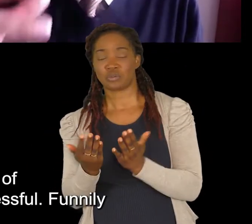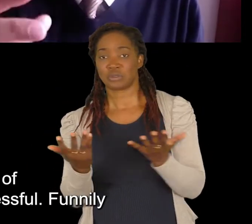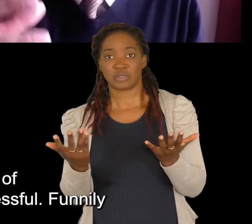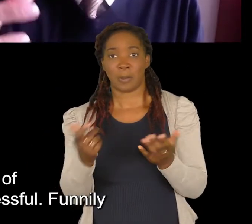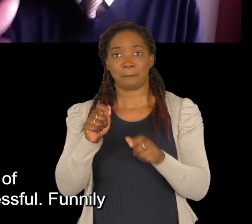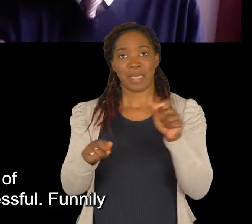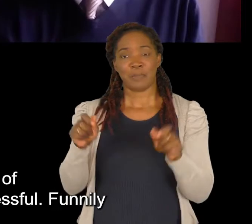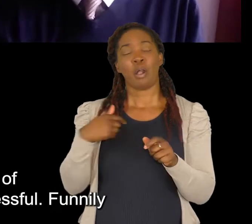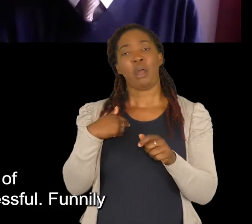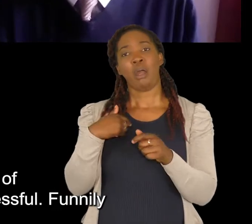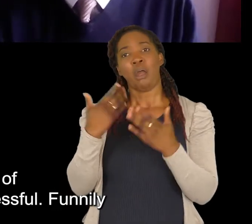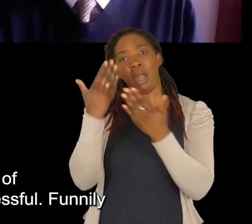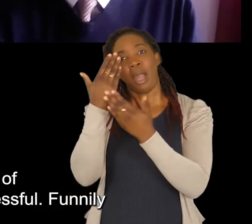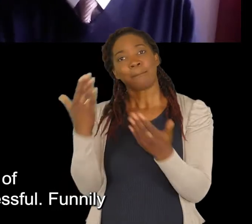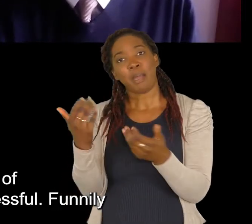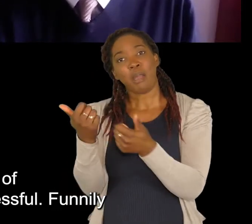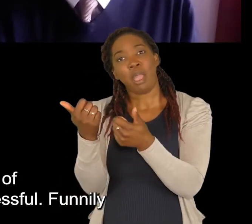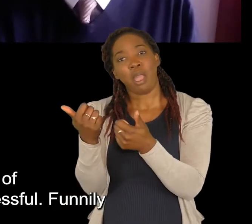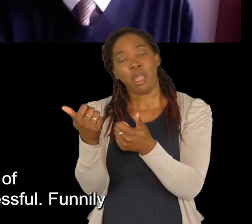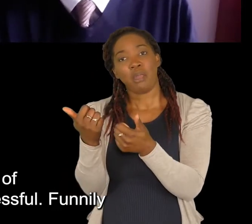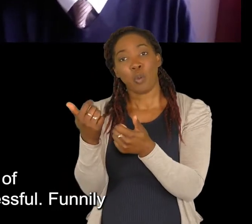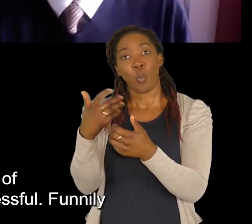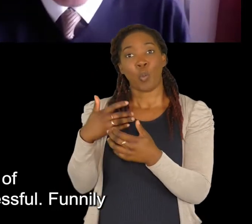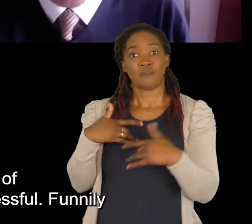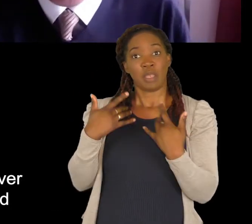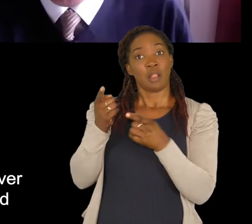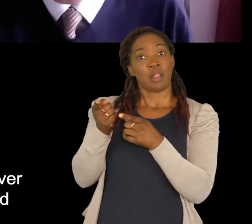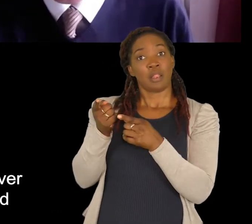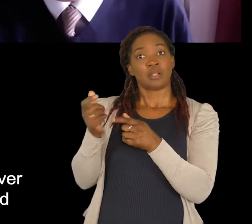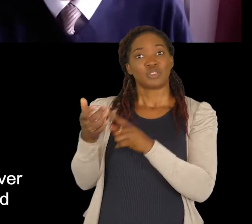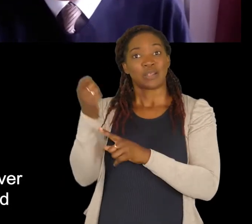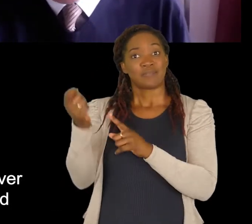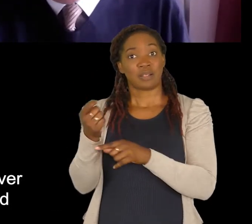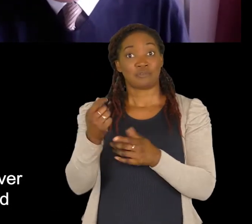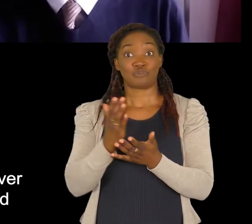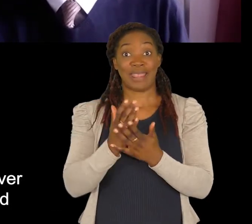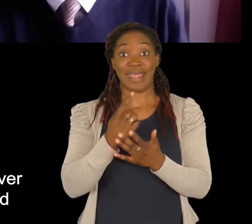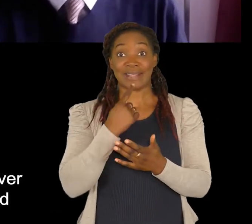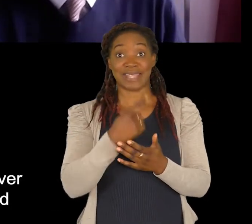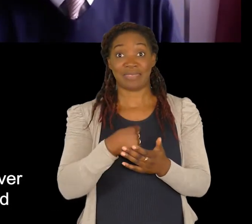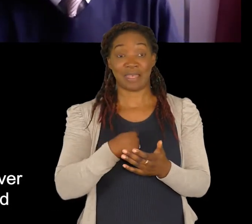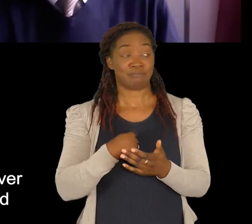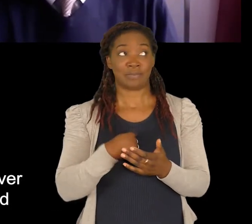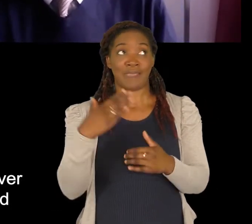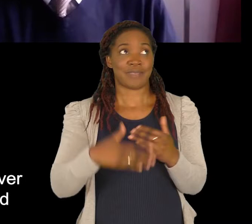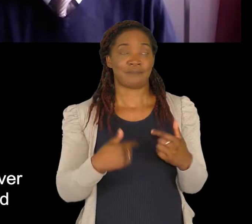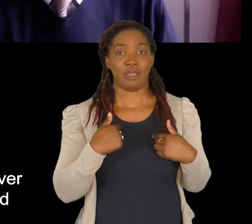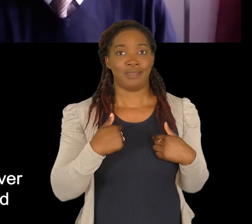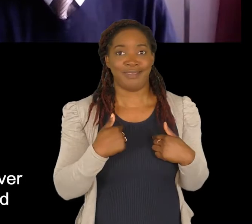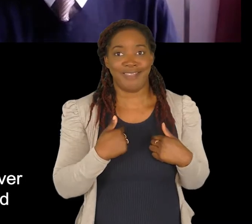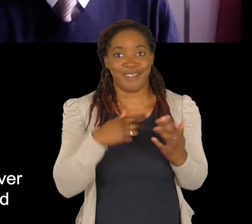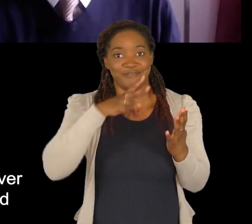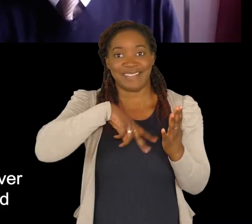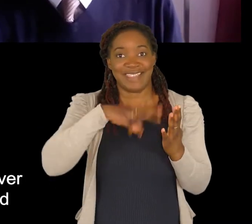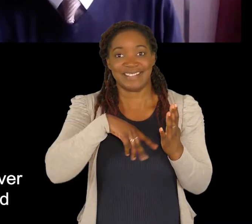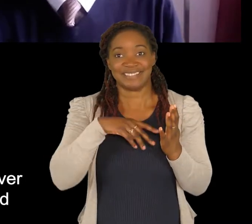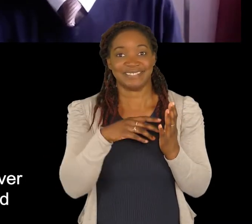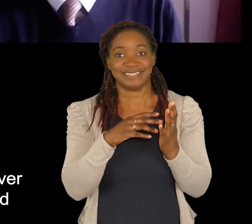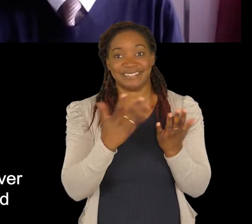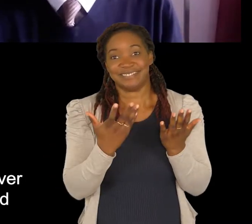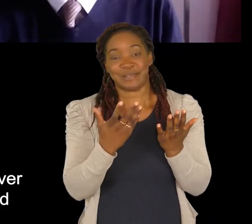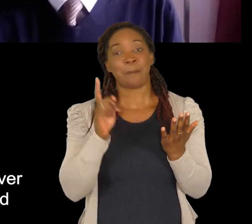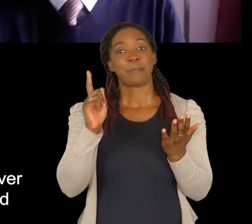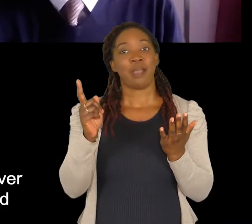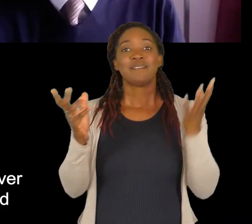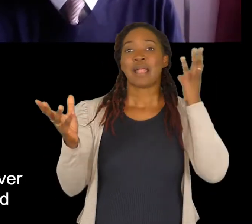people that you admire, that you feel have been successful. Now, funnily enough, I say that as a hypocrite, Rosa, because I've never done that myself, right? But